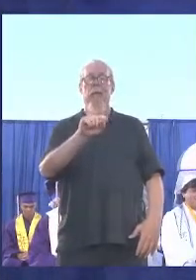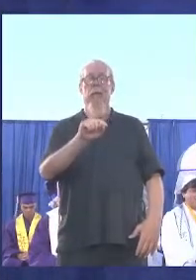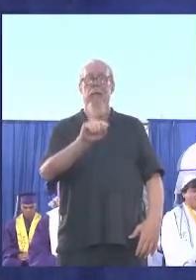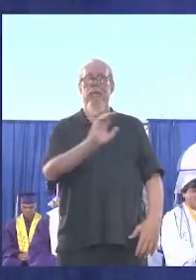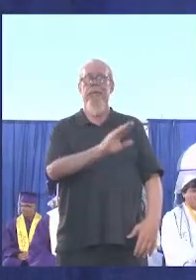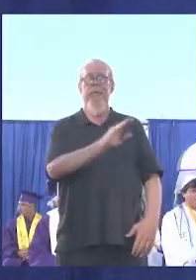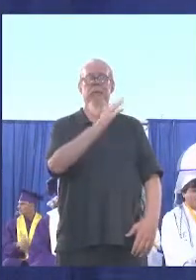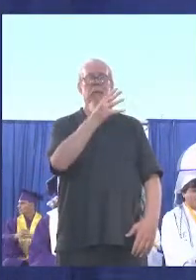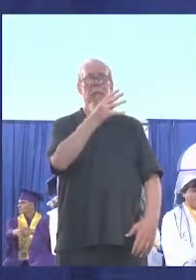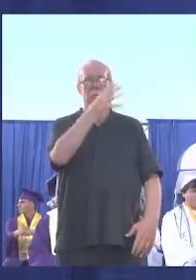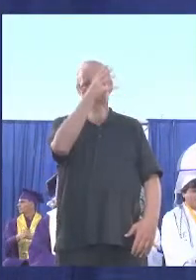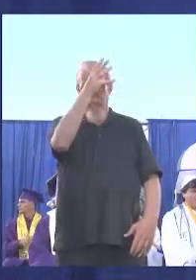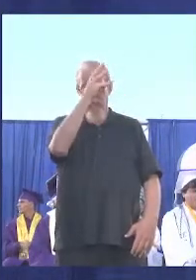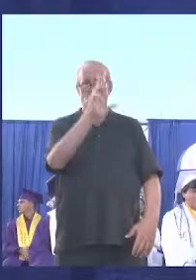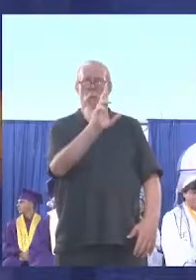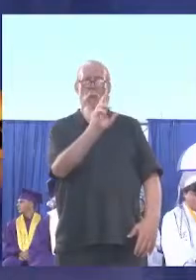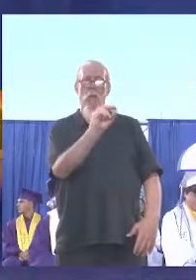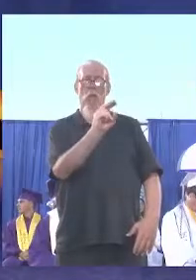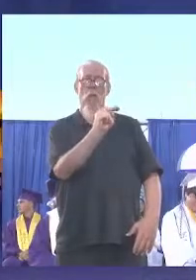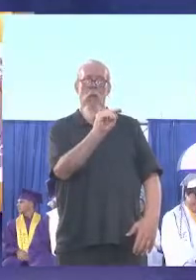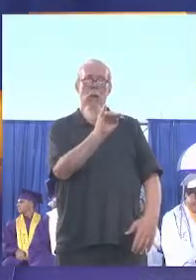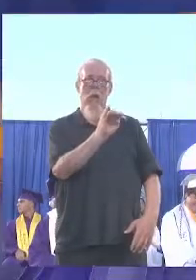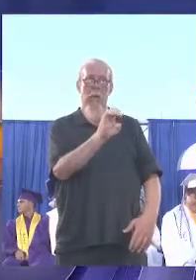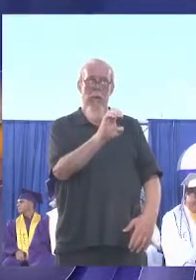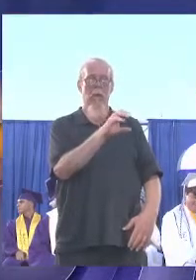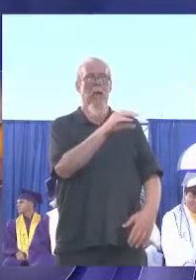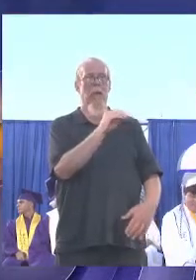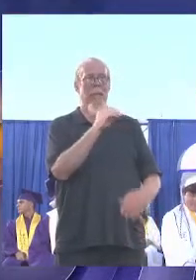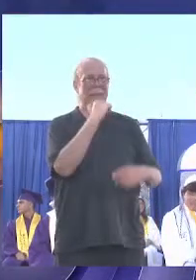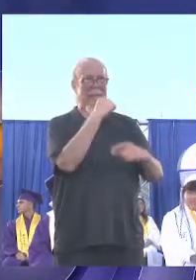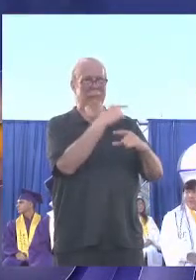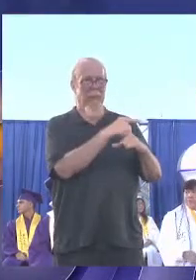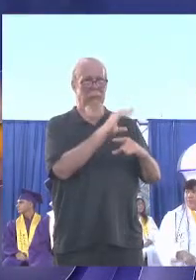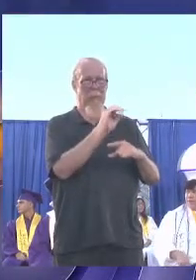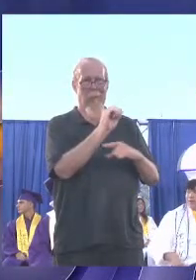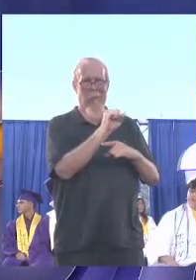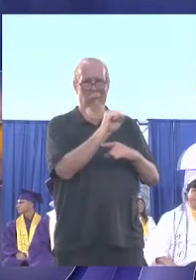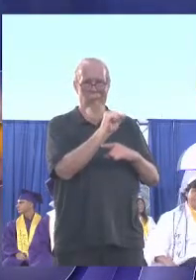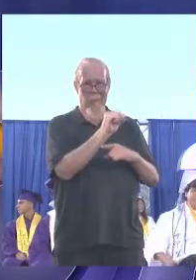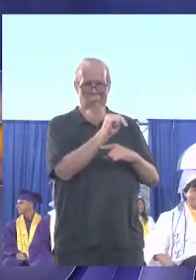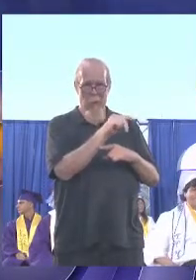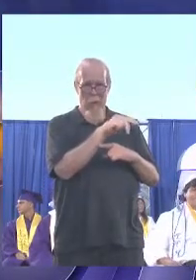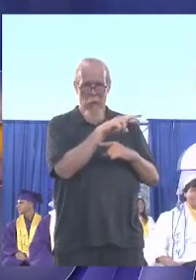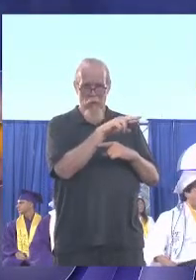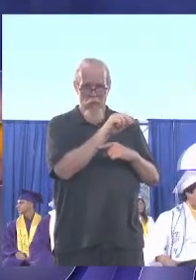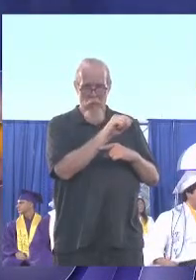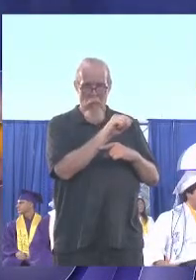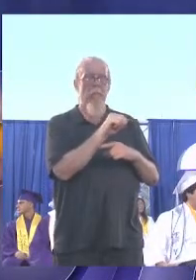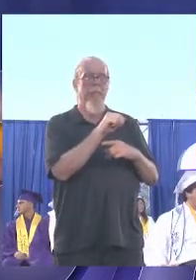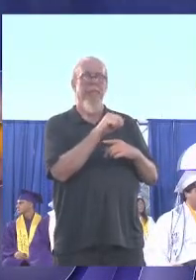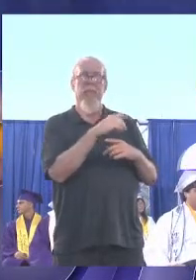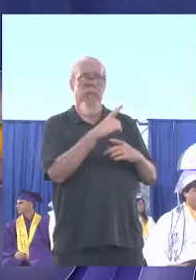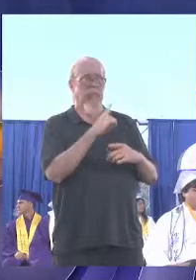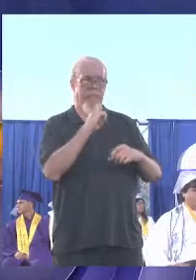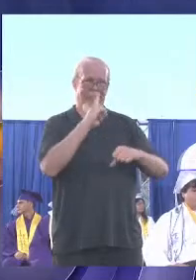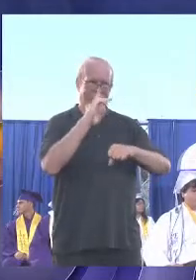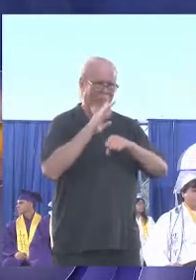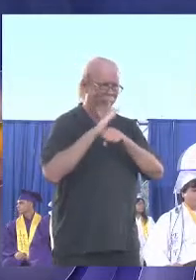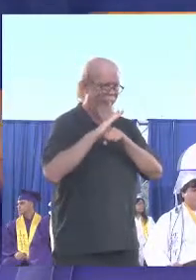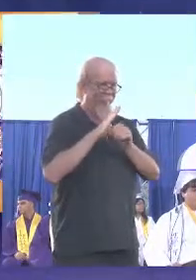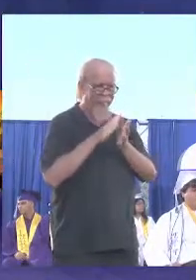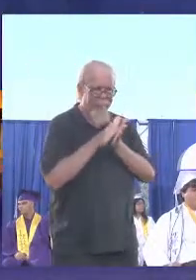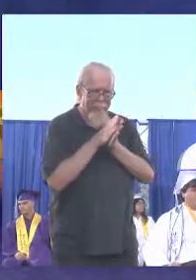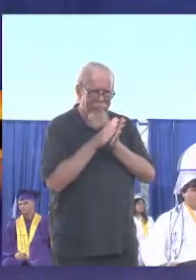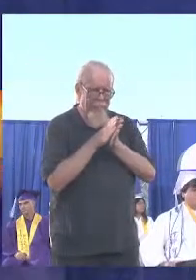Sandra Hansen and sister to Cassandra Hansen, a dedicated student of SAISD since